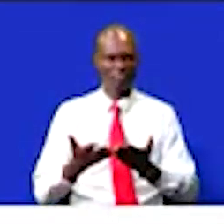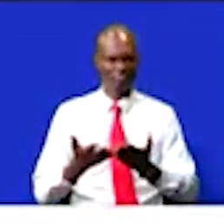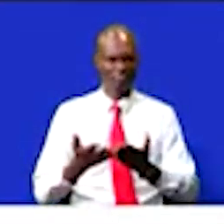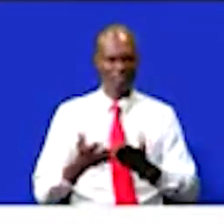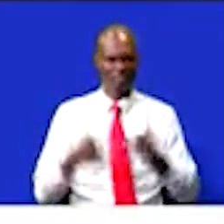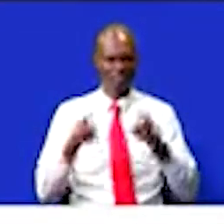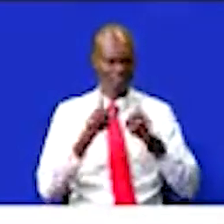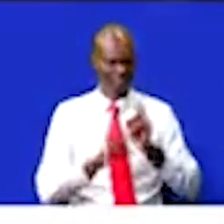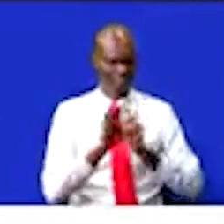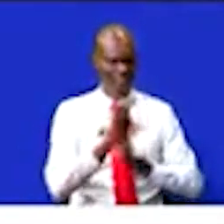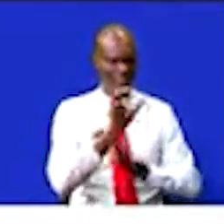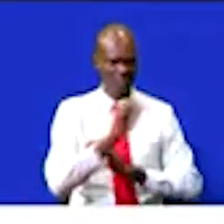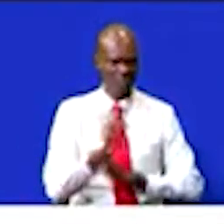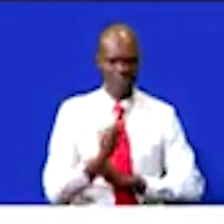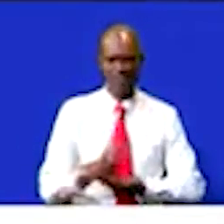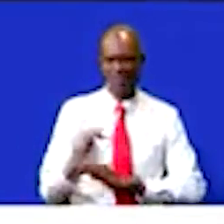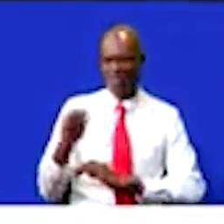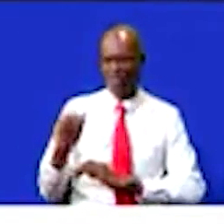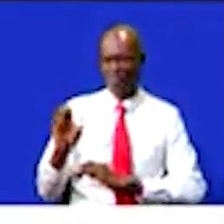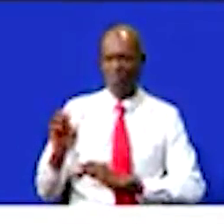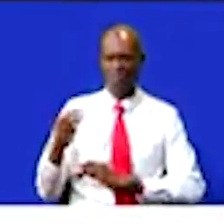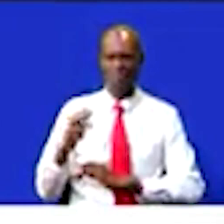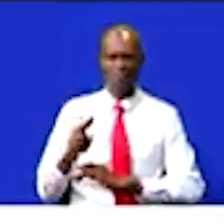waziri wa elimu bwana Machogu.